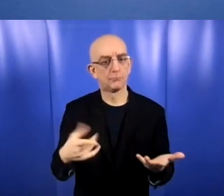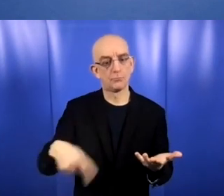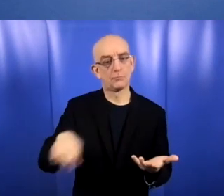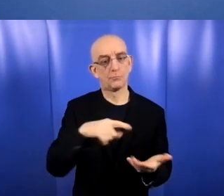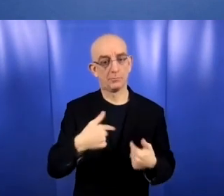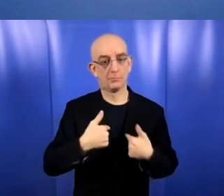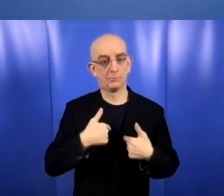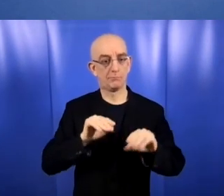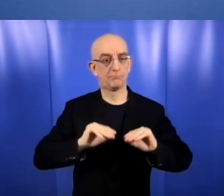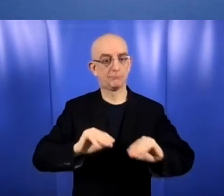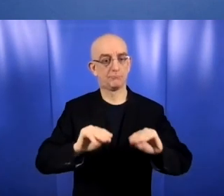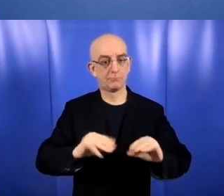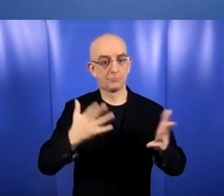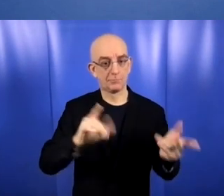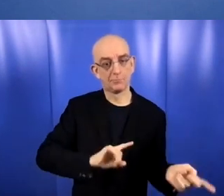ask you, Rachel, is